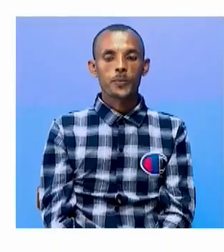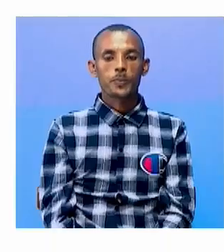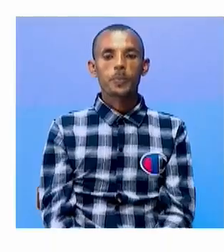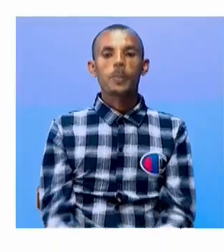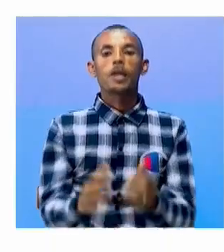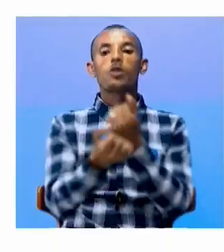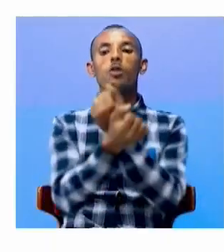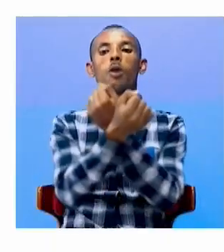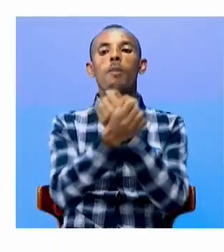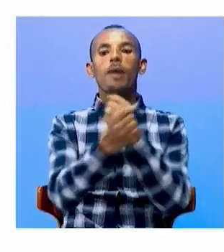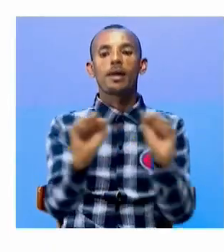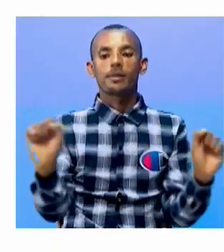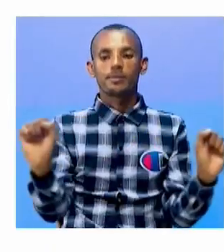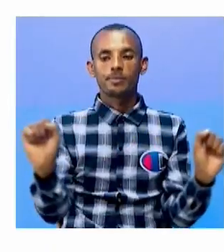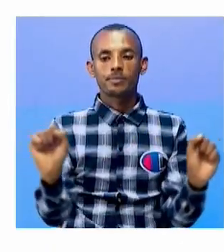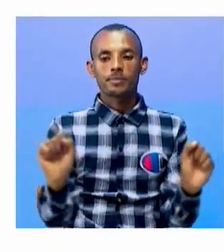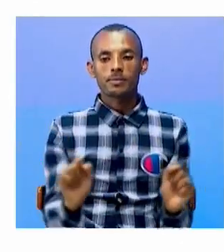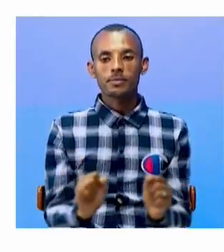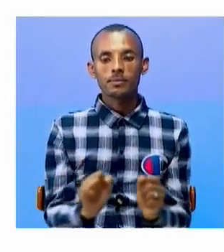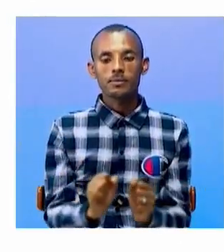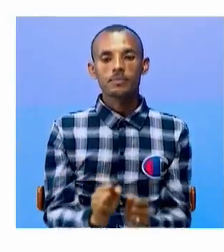Solving